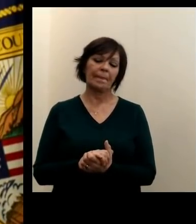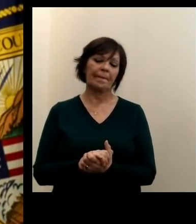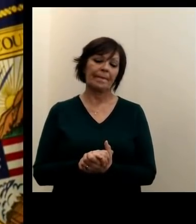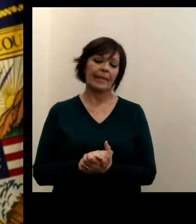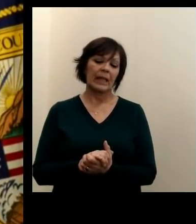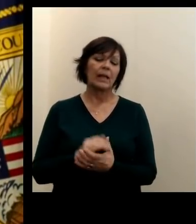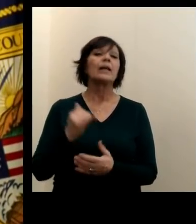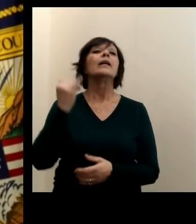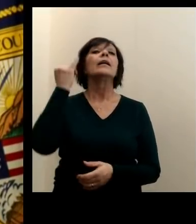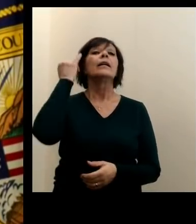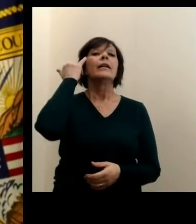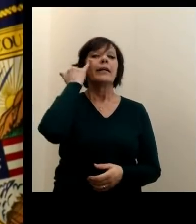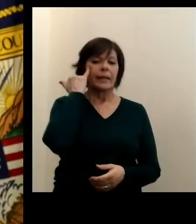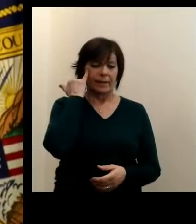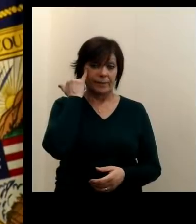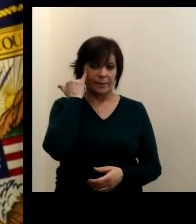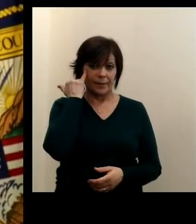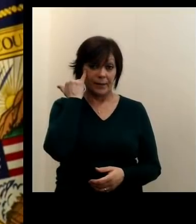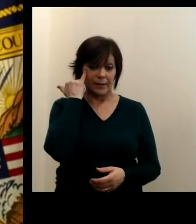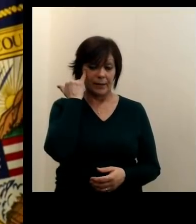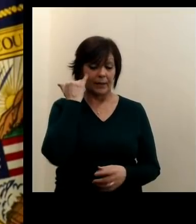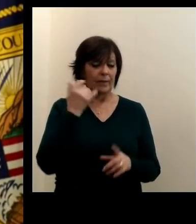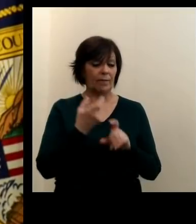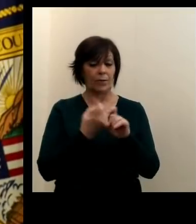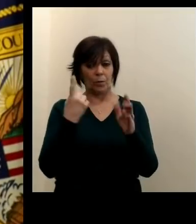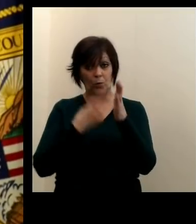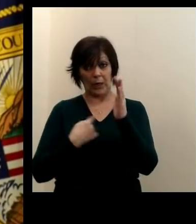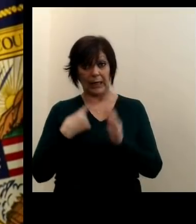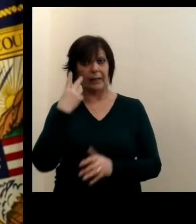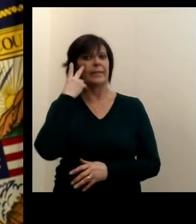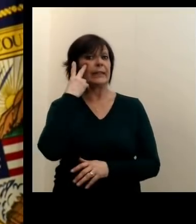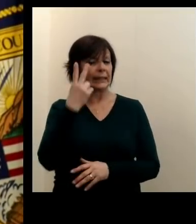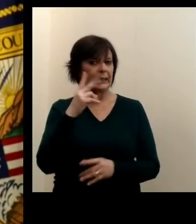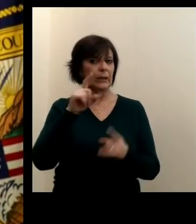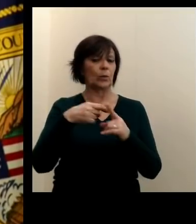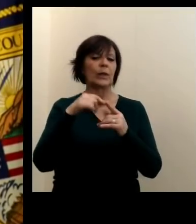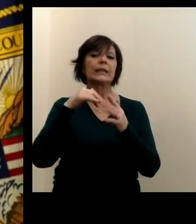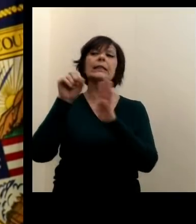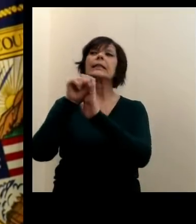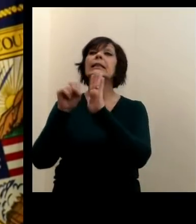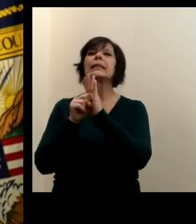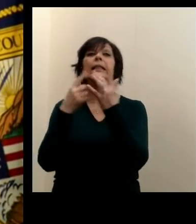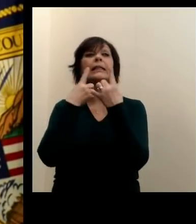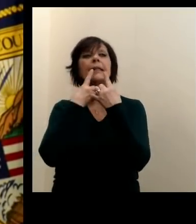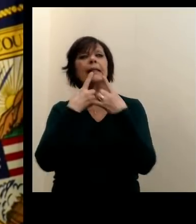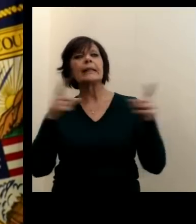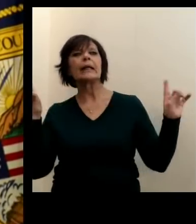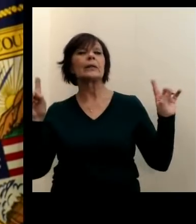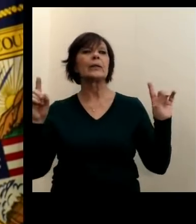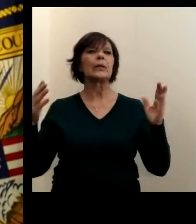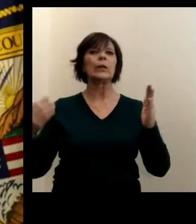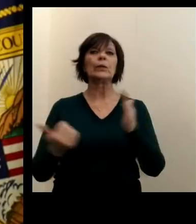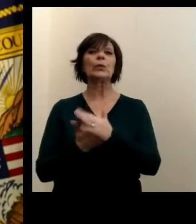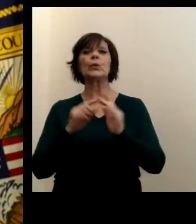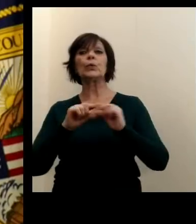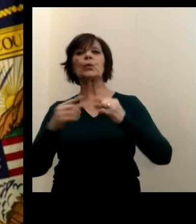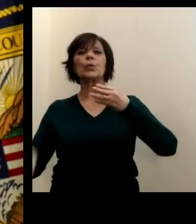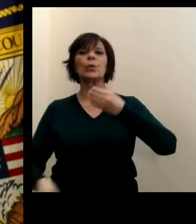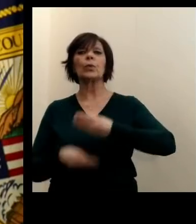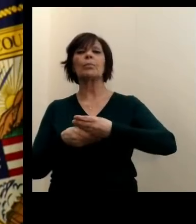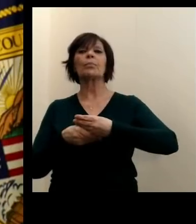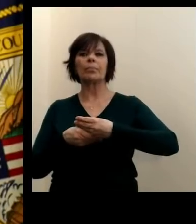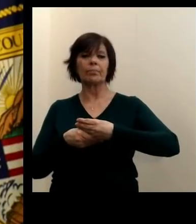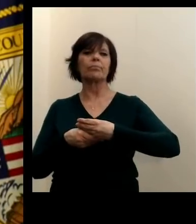If it goes by what we've seen in the past, when the state announces the new additions to the group, we will